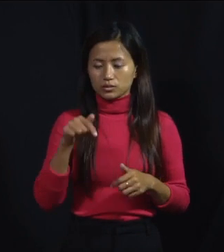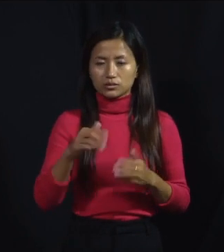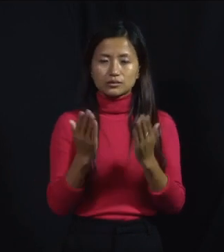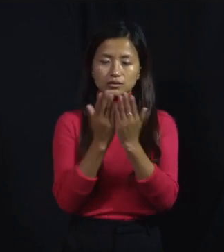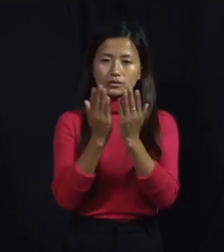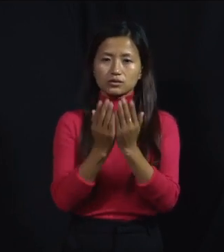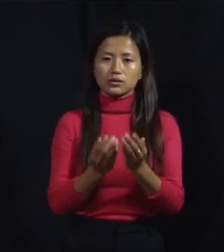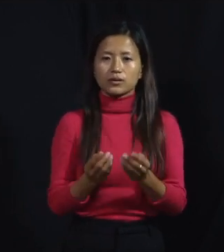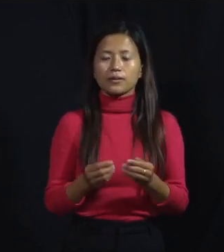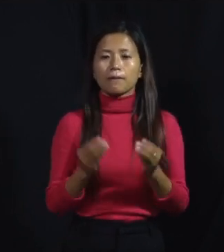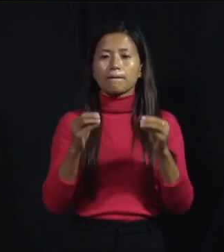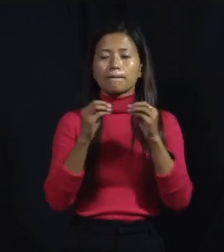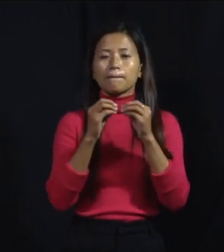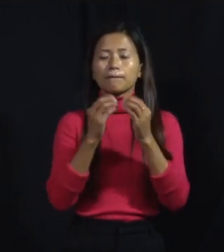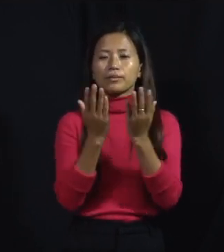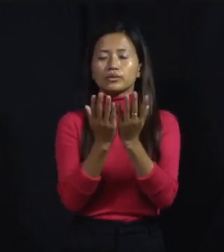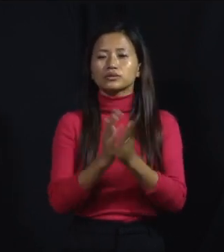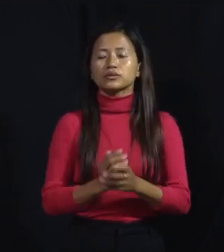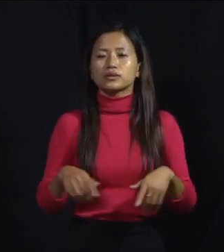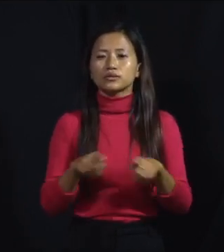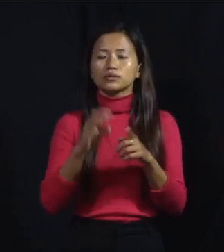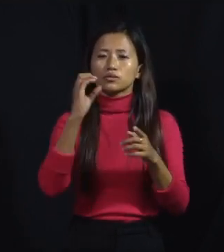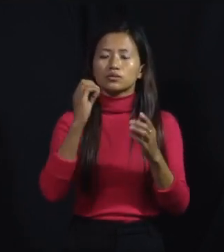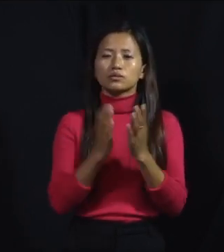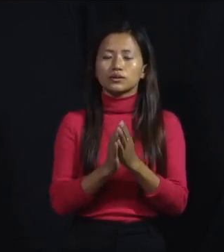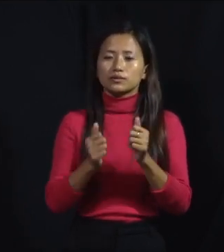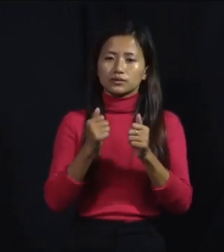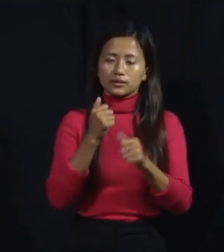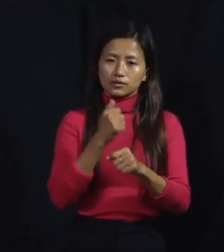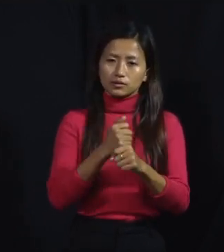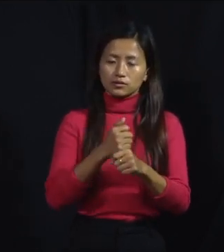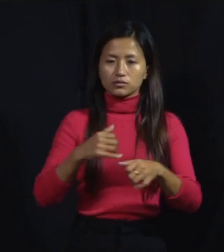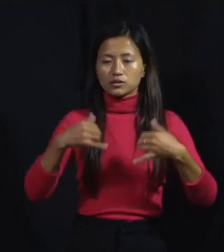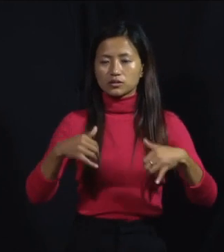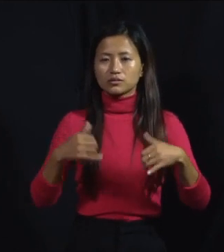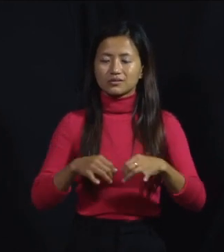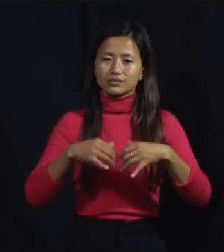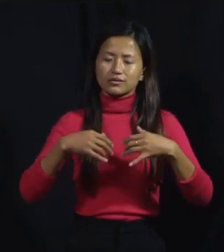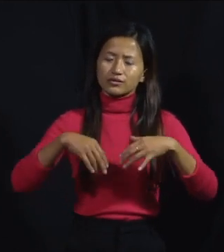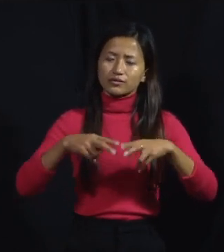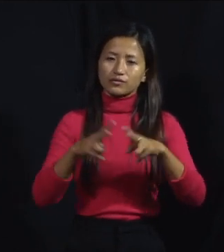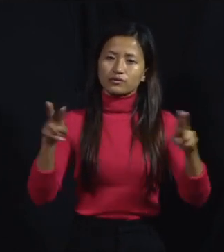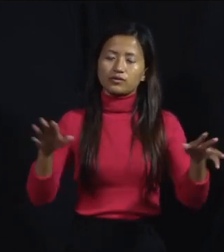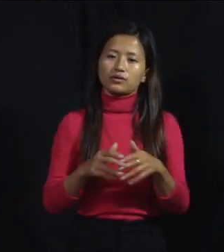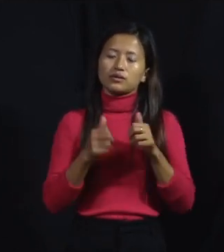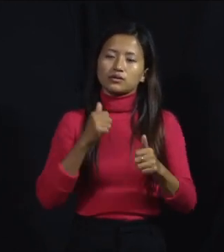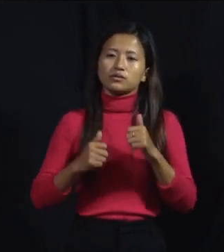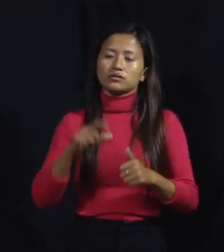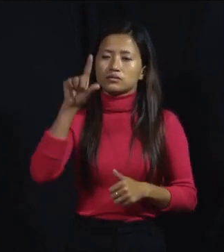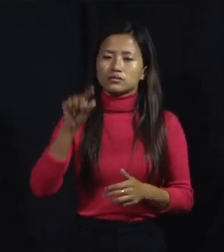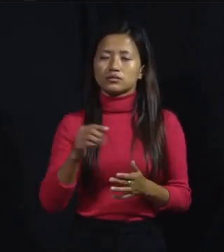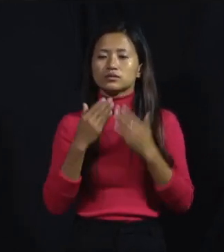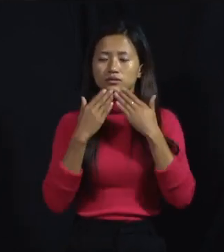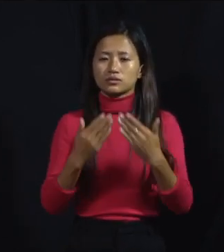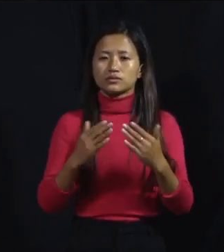in books, as well as co-curricular activities, that is the games and the sports and the different activities that you do in the